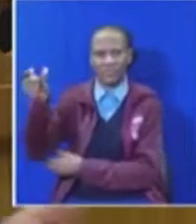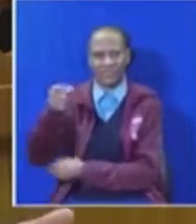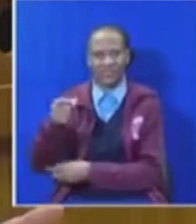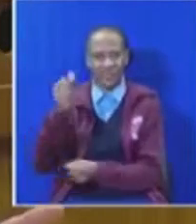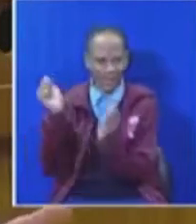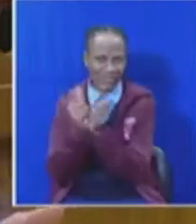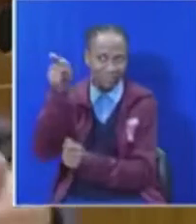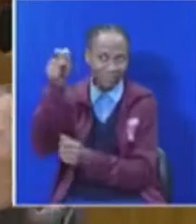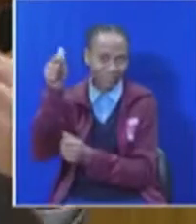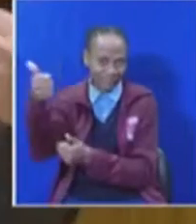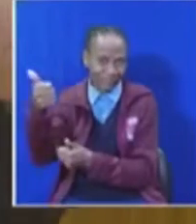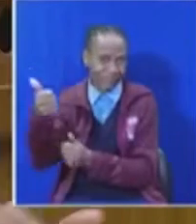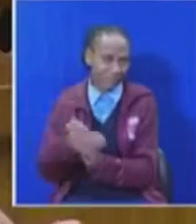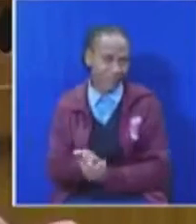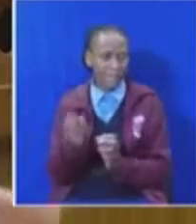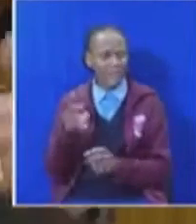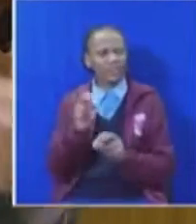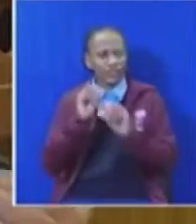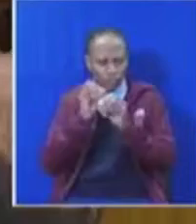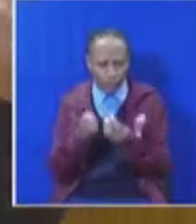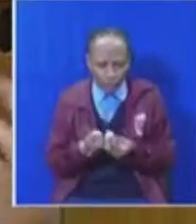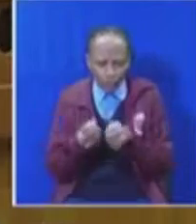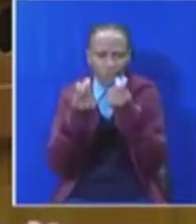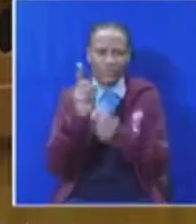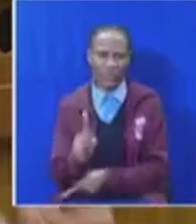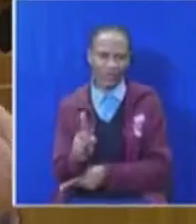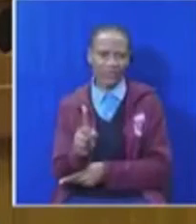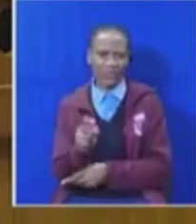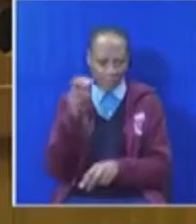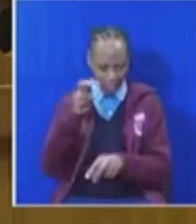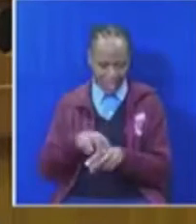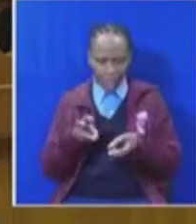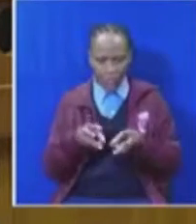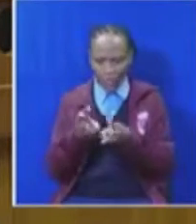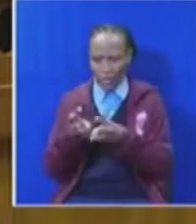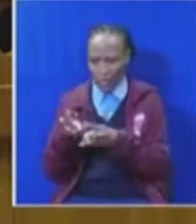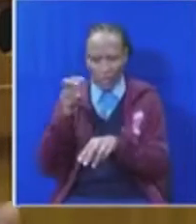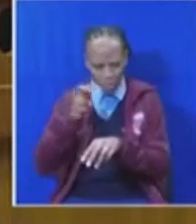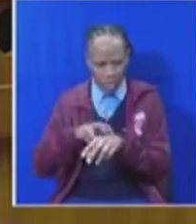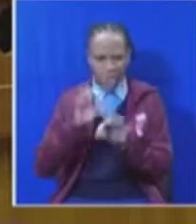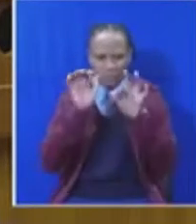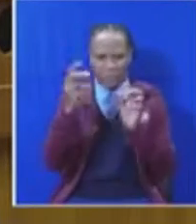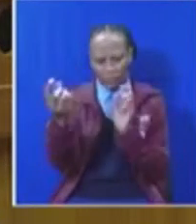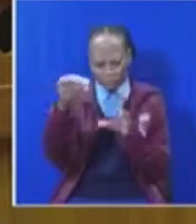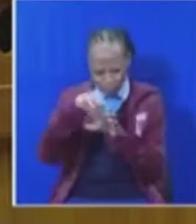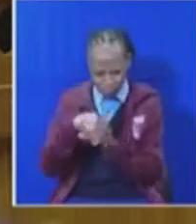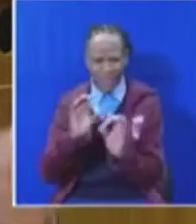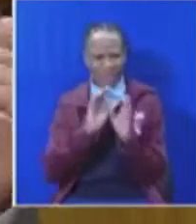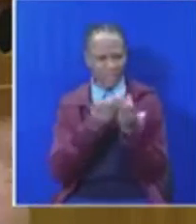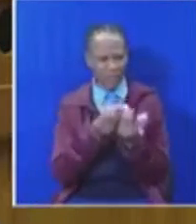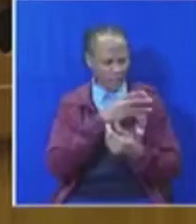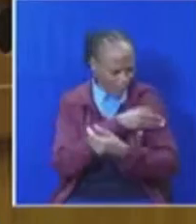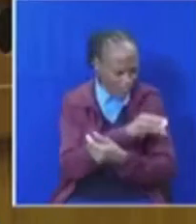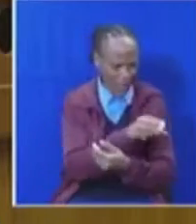the solution is needed to be alternative. We need societal interest. We need families to be empowered.